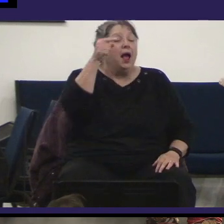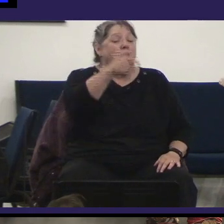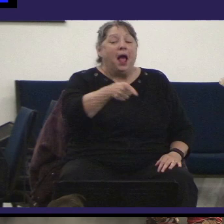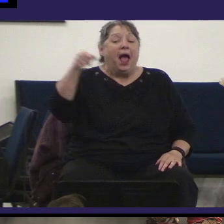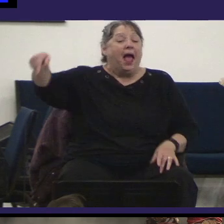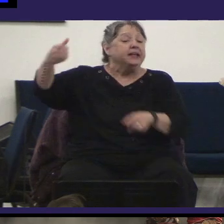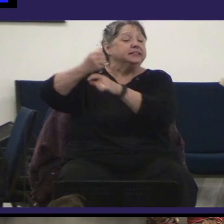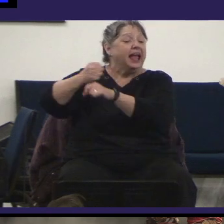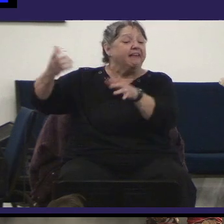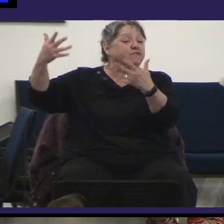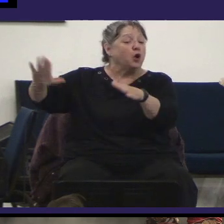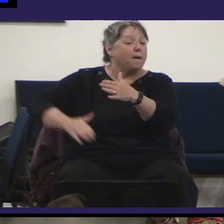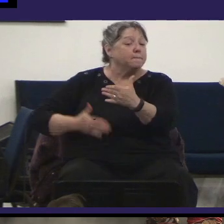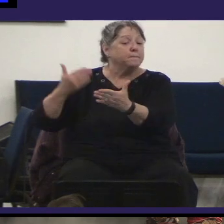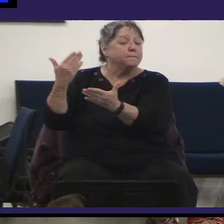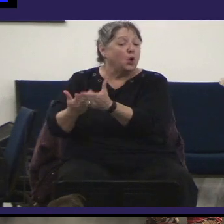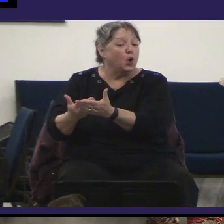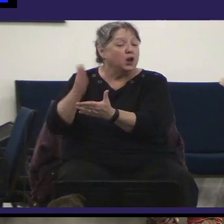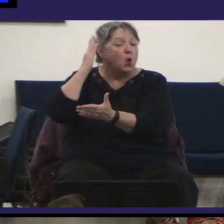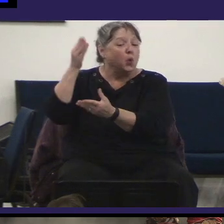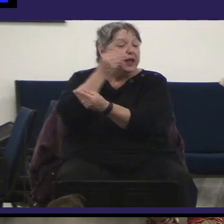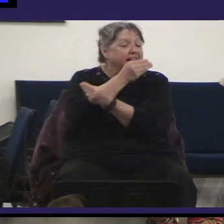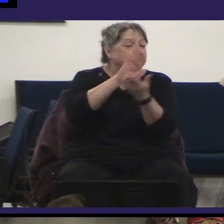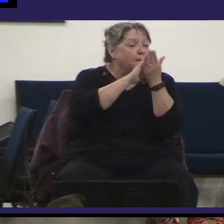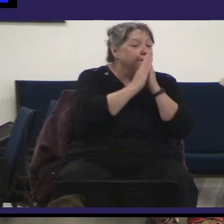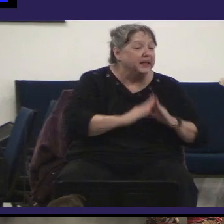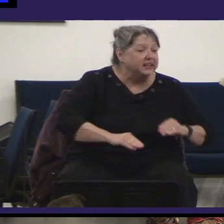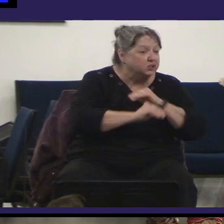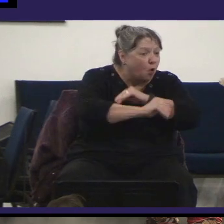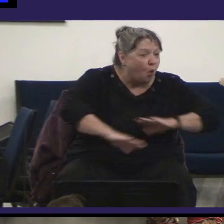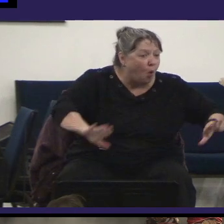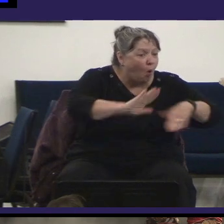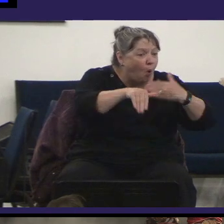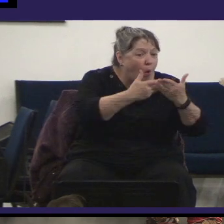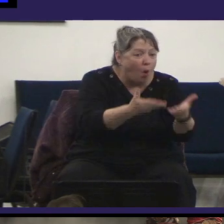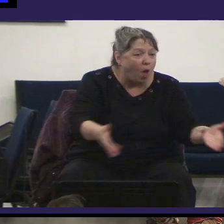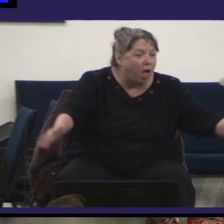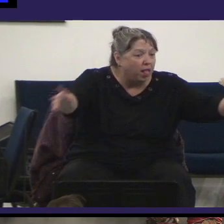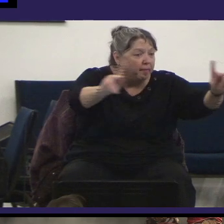that peace will be given to all people who are His.